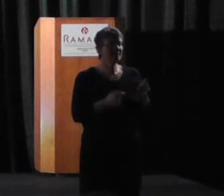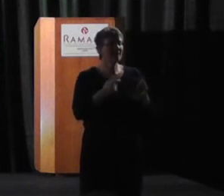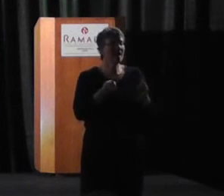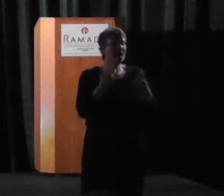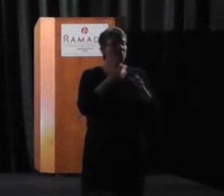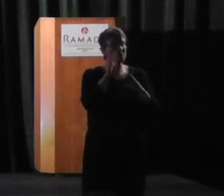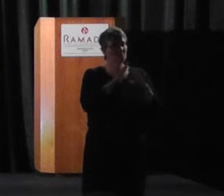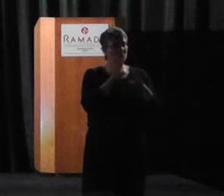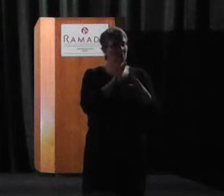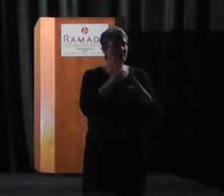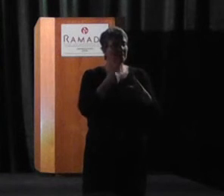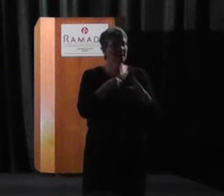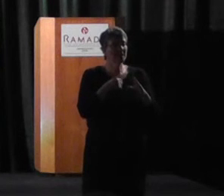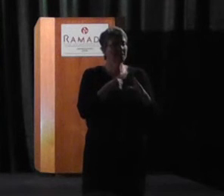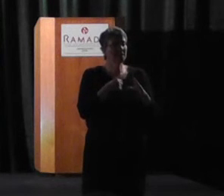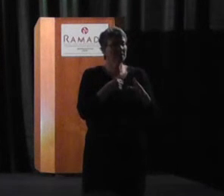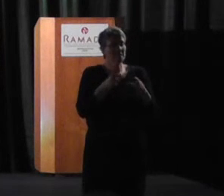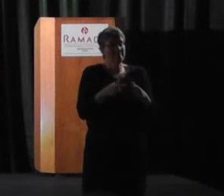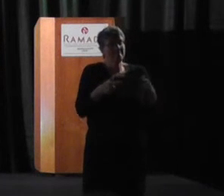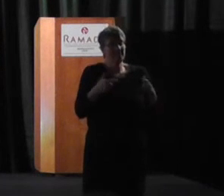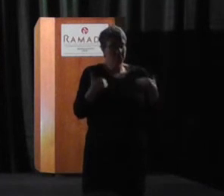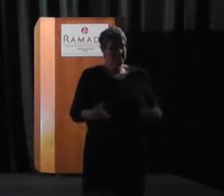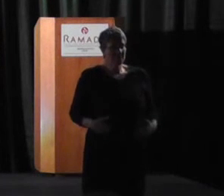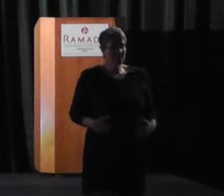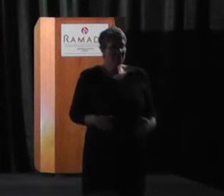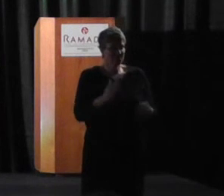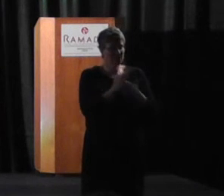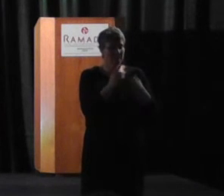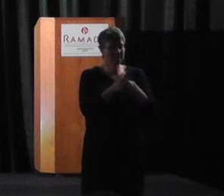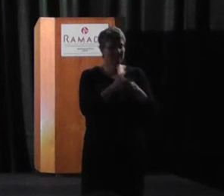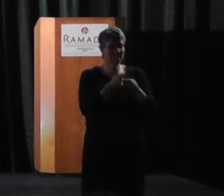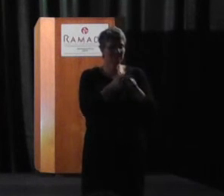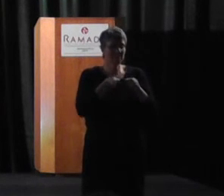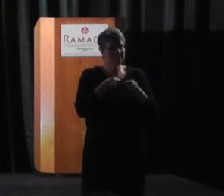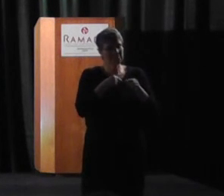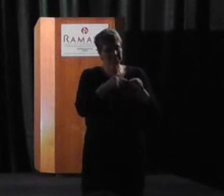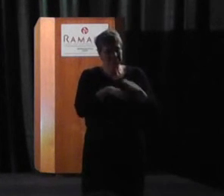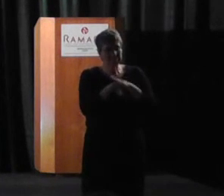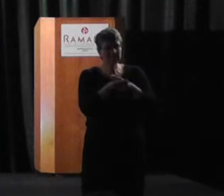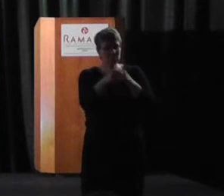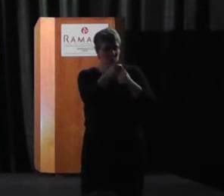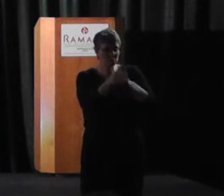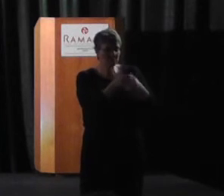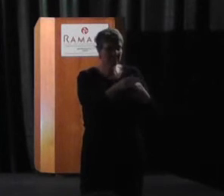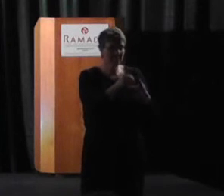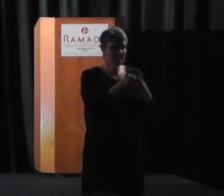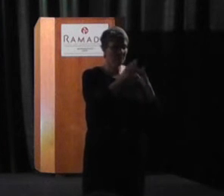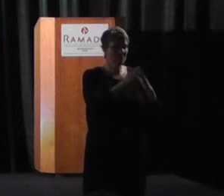handles might prevent me from navigating my home. This may look fun today, but when I was expecting my